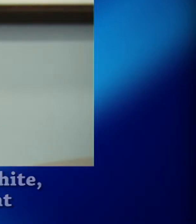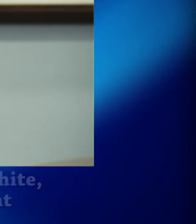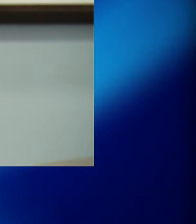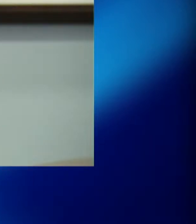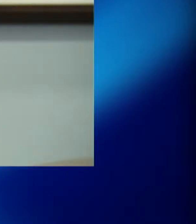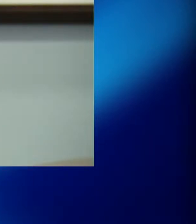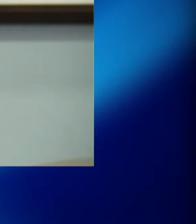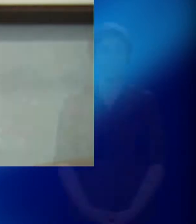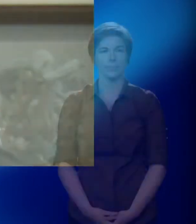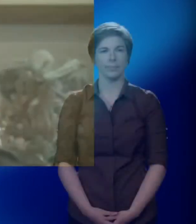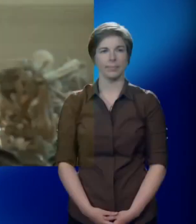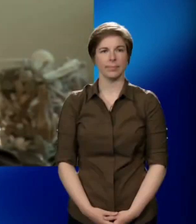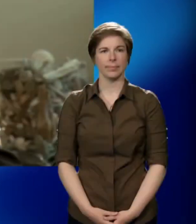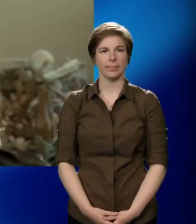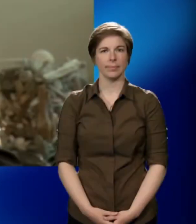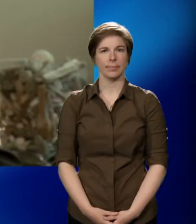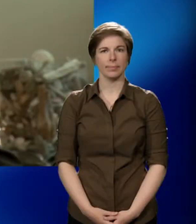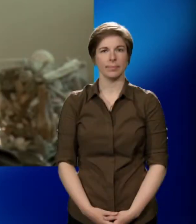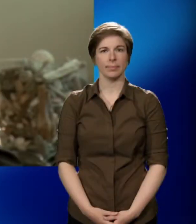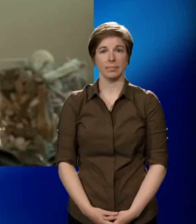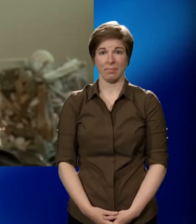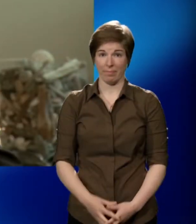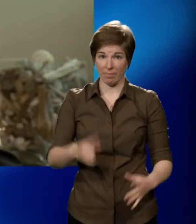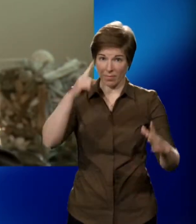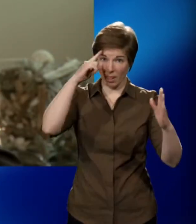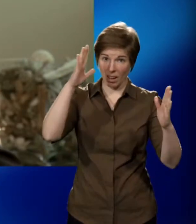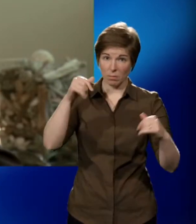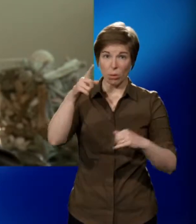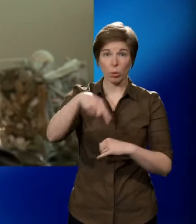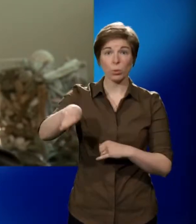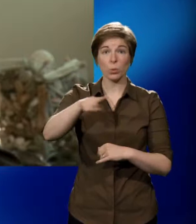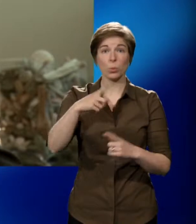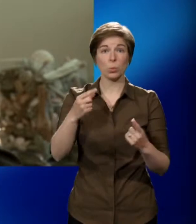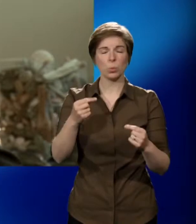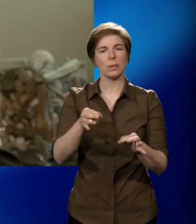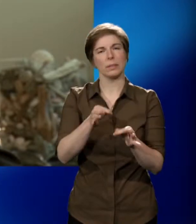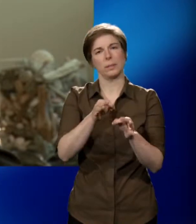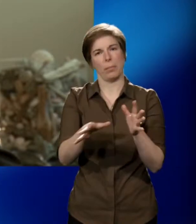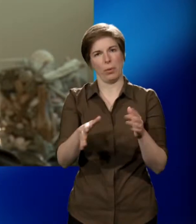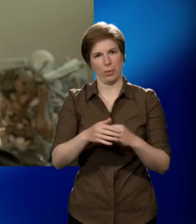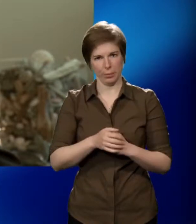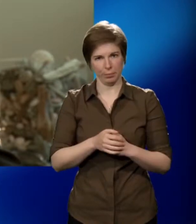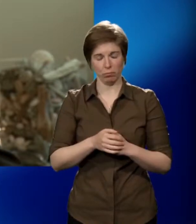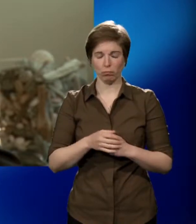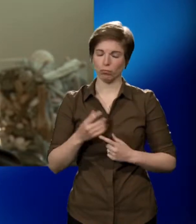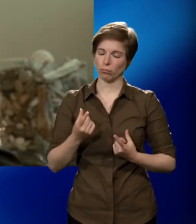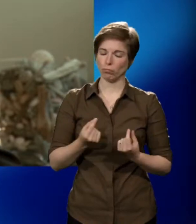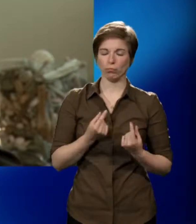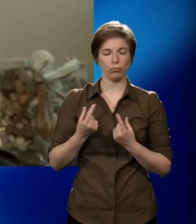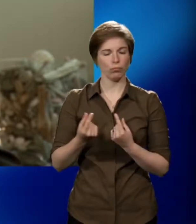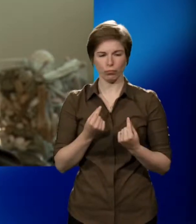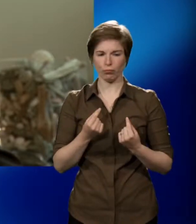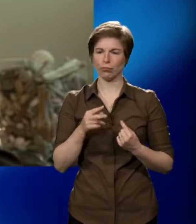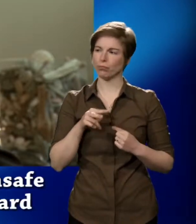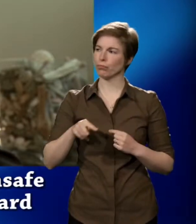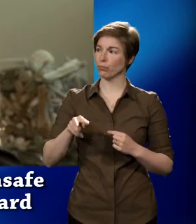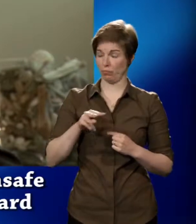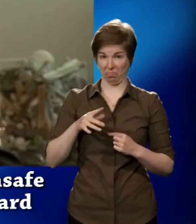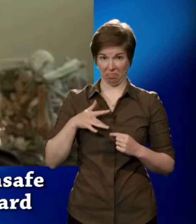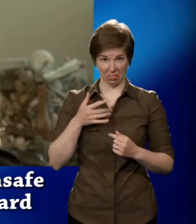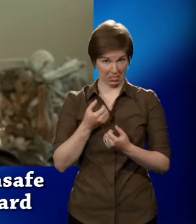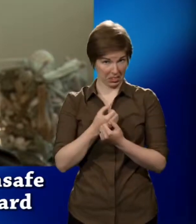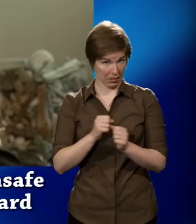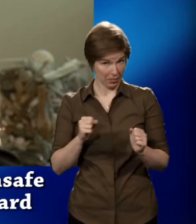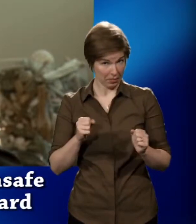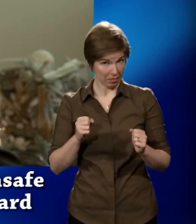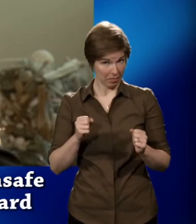environment. My ask of you is simple. In everything that you do, please look through a lens of safety